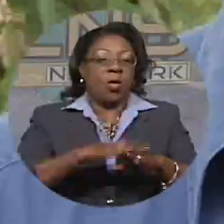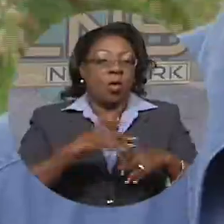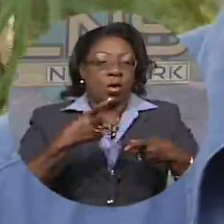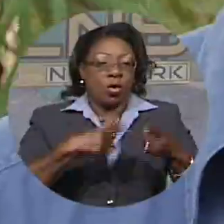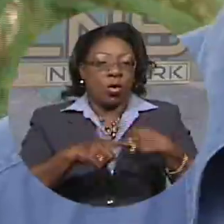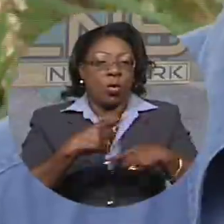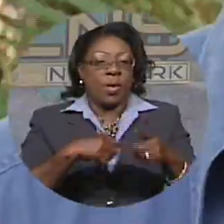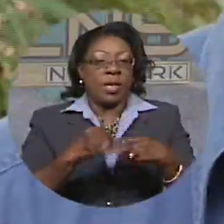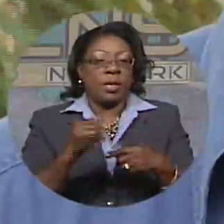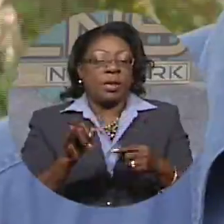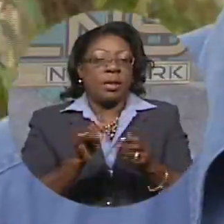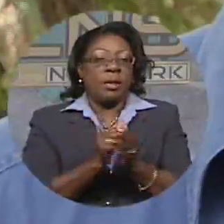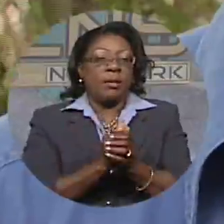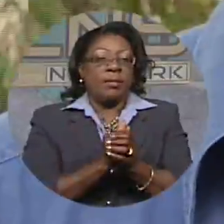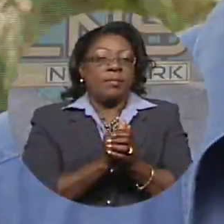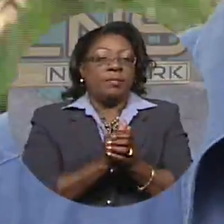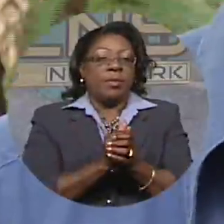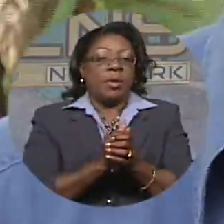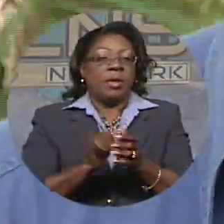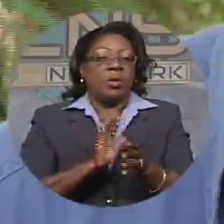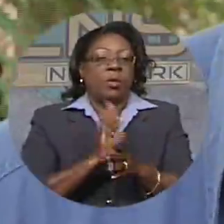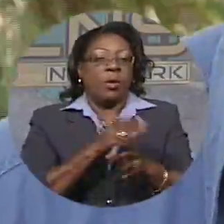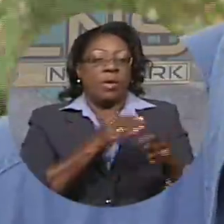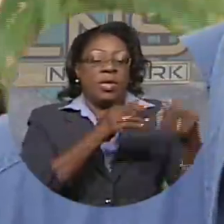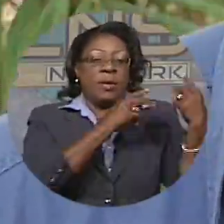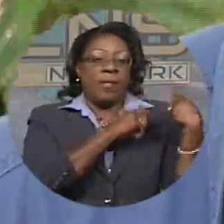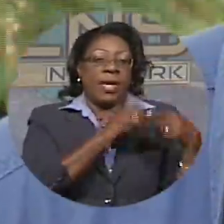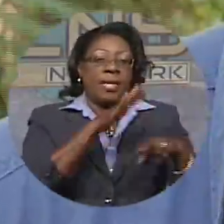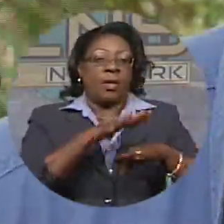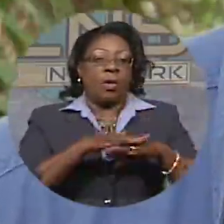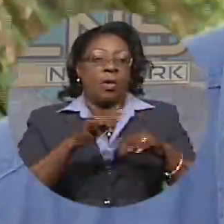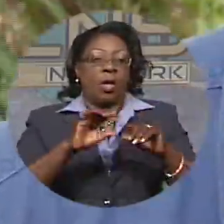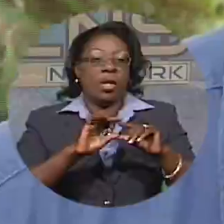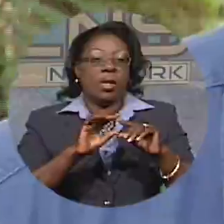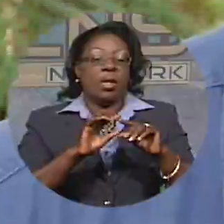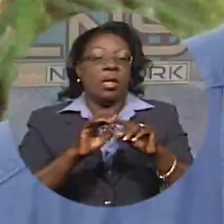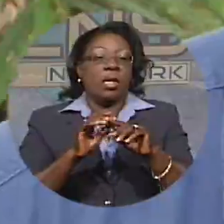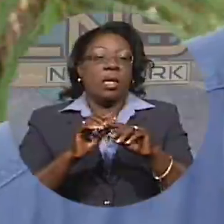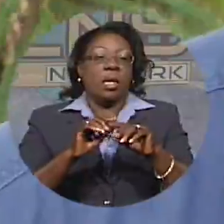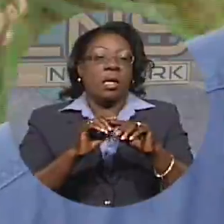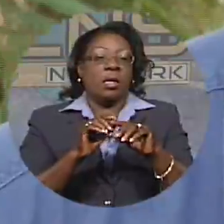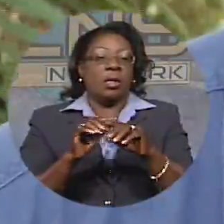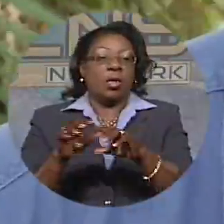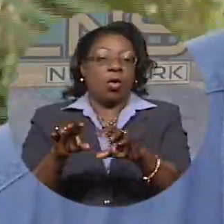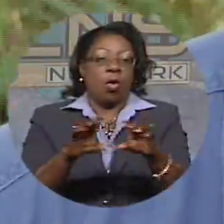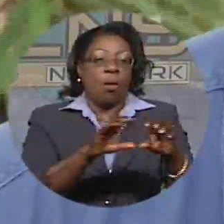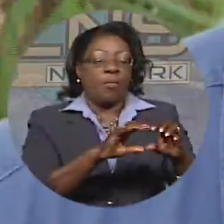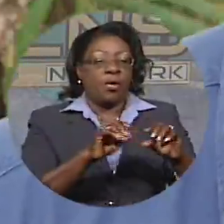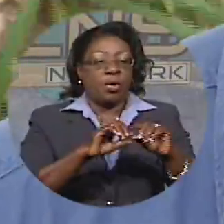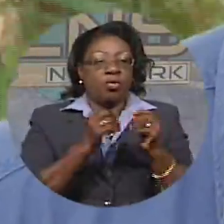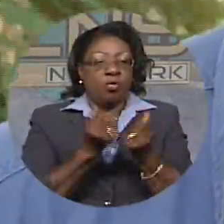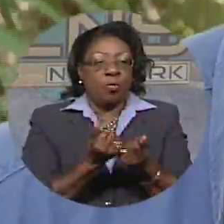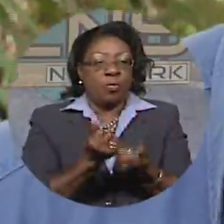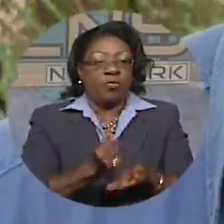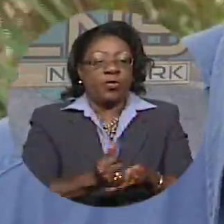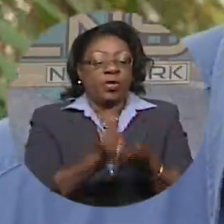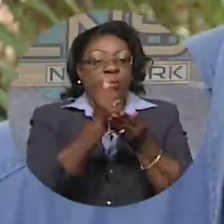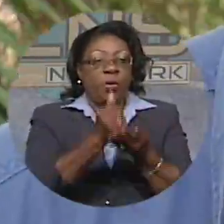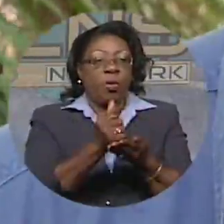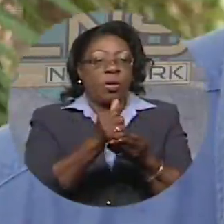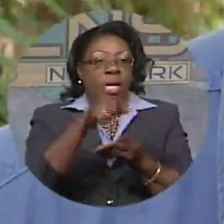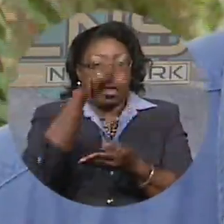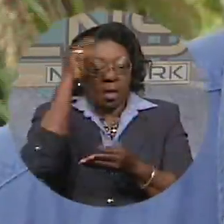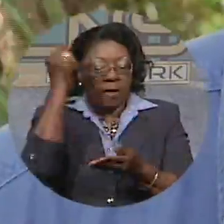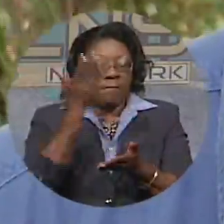We're operating a major organization where we depend on corporate Bahamas and citizens and the government to a great extent, and we recognize that there's a